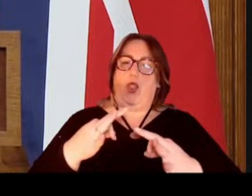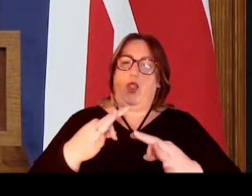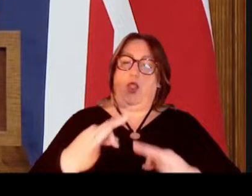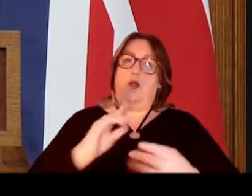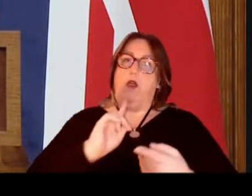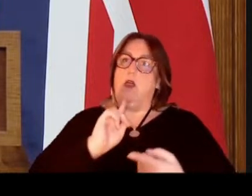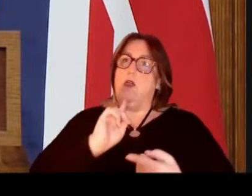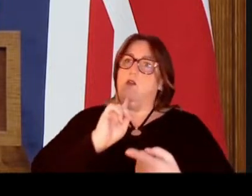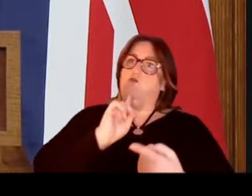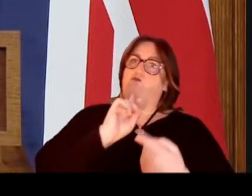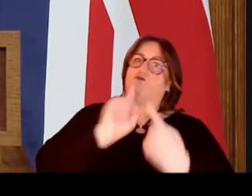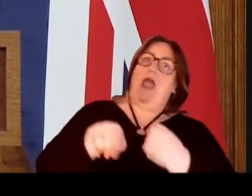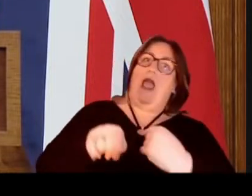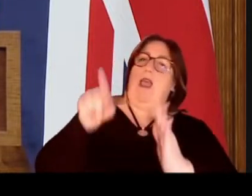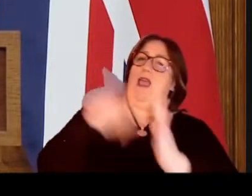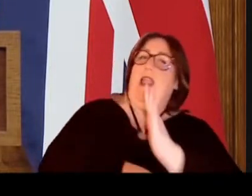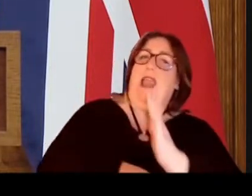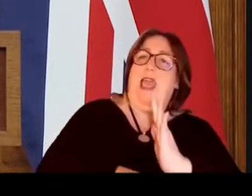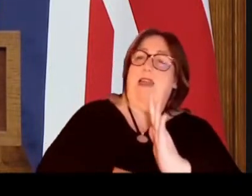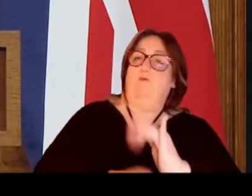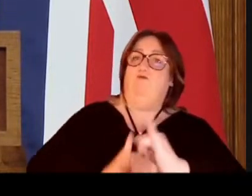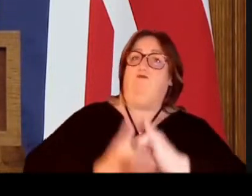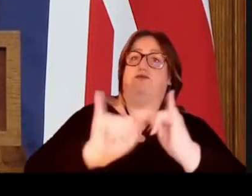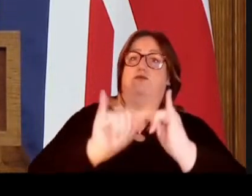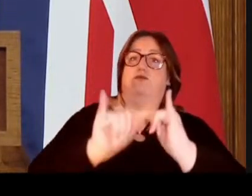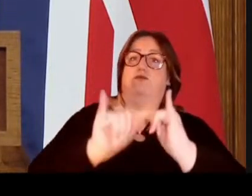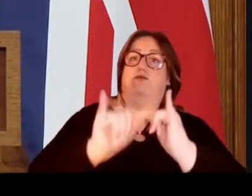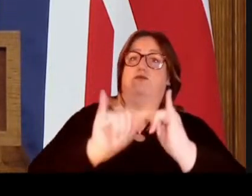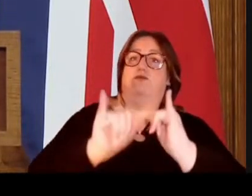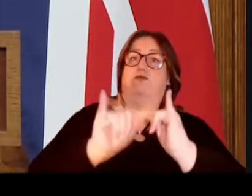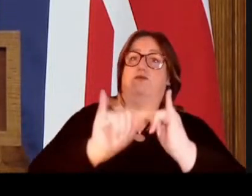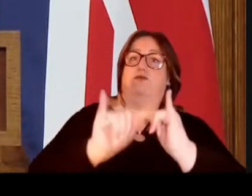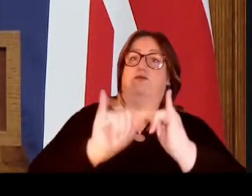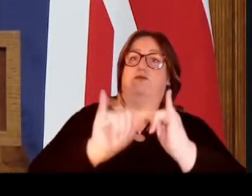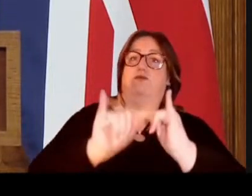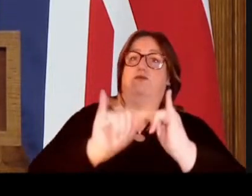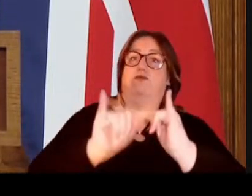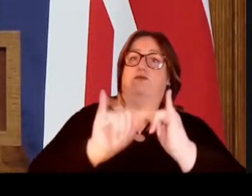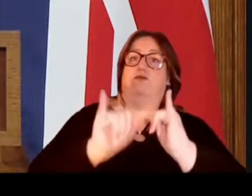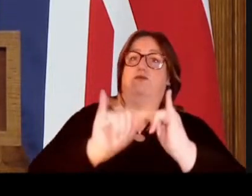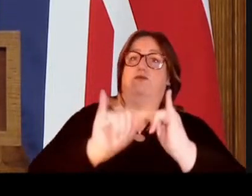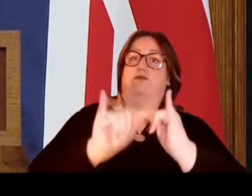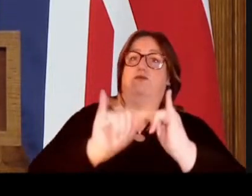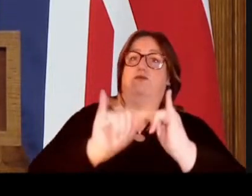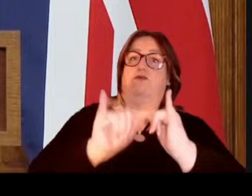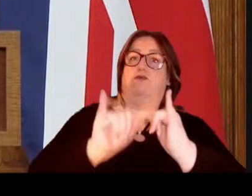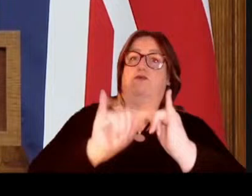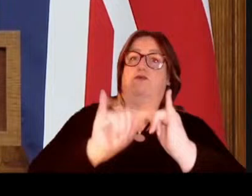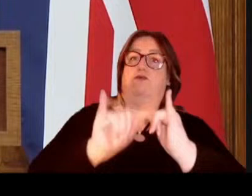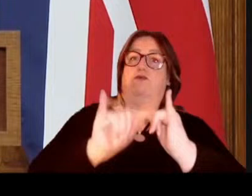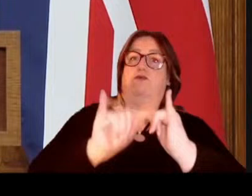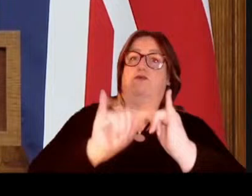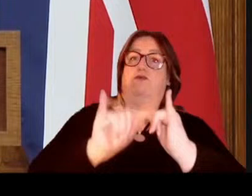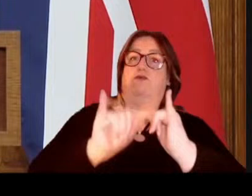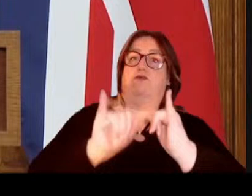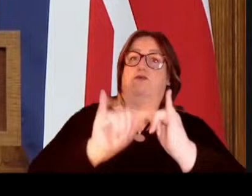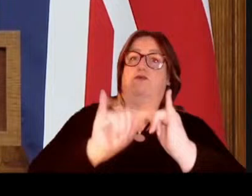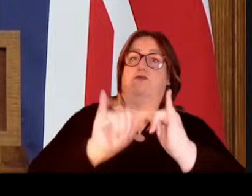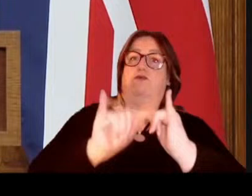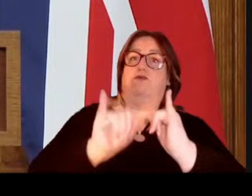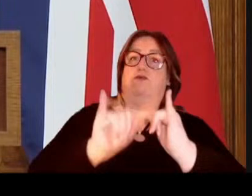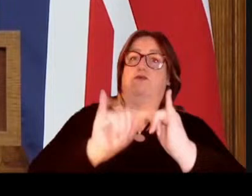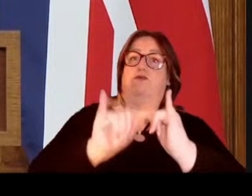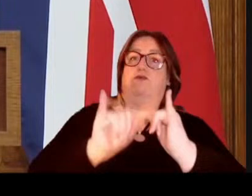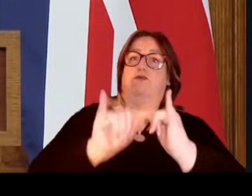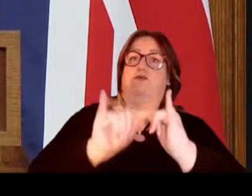tragedies like this finally spur. Justice hard won by campaigners. Yes.